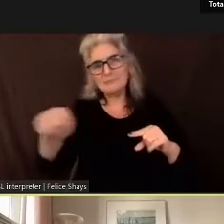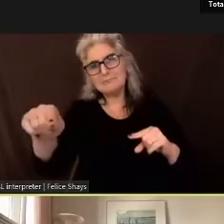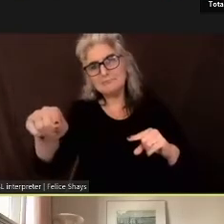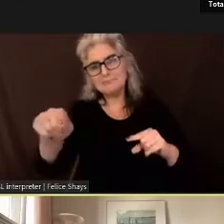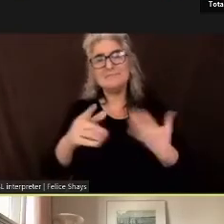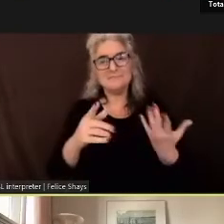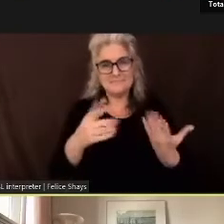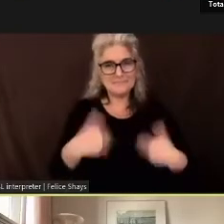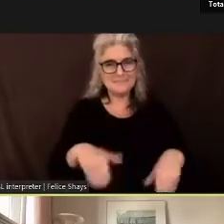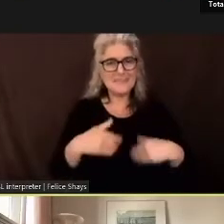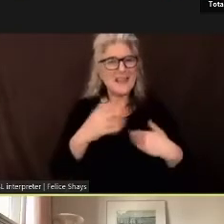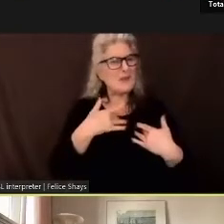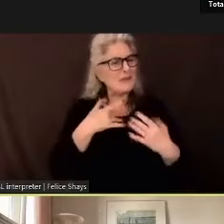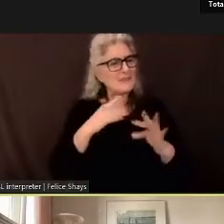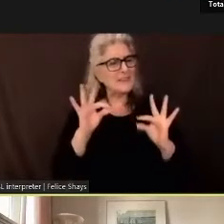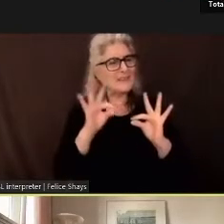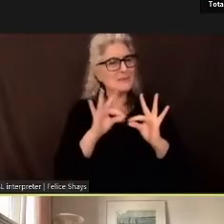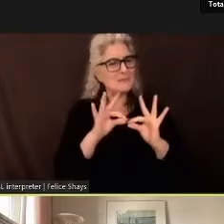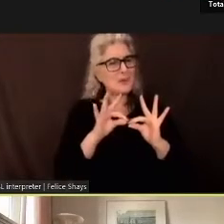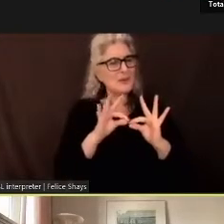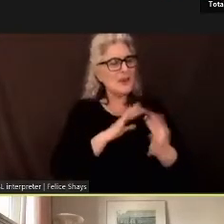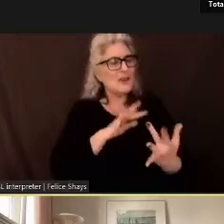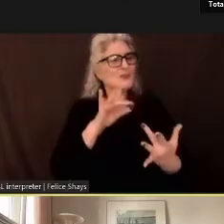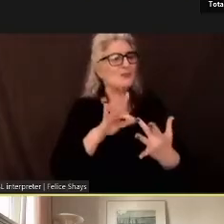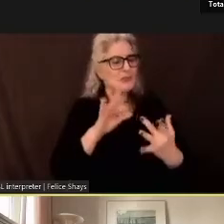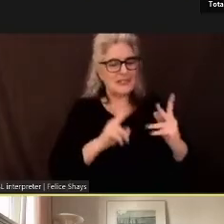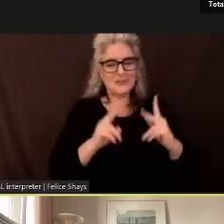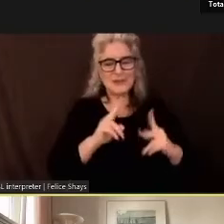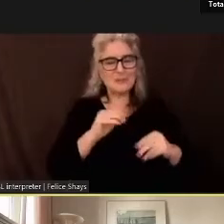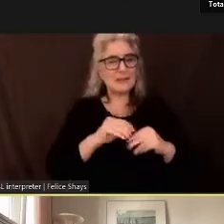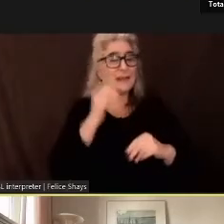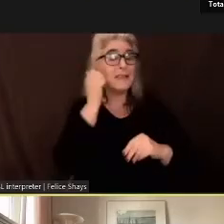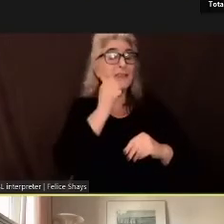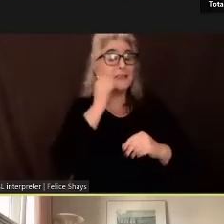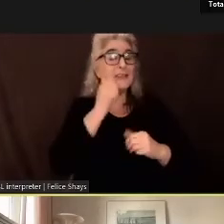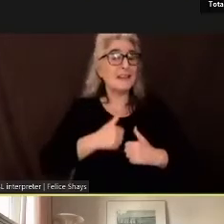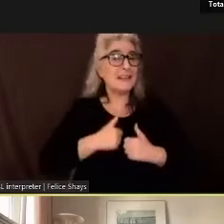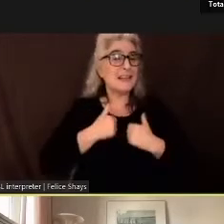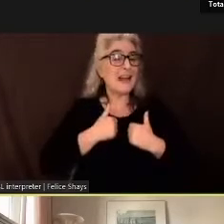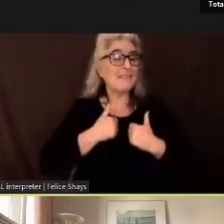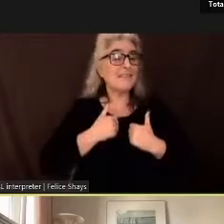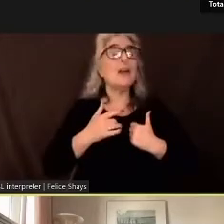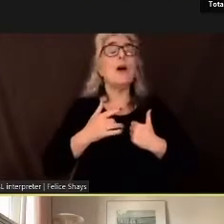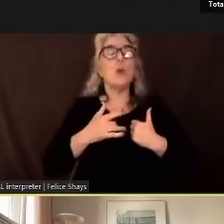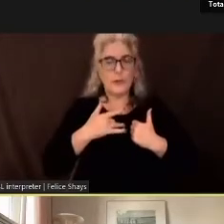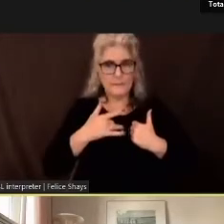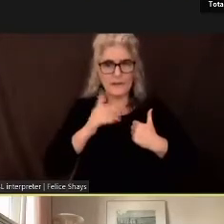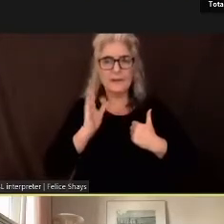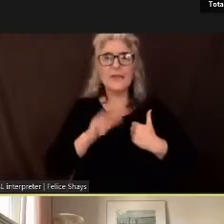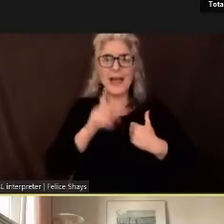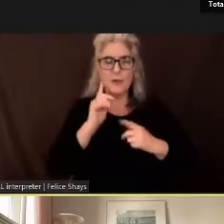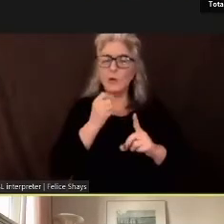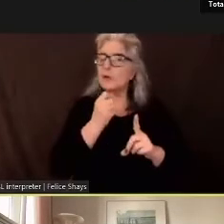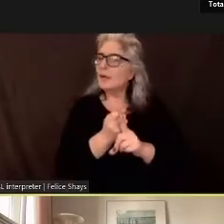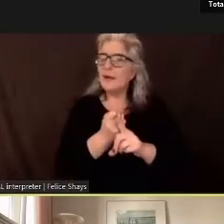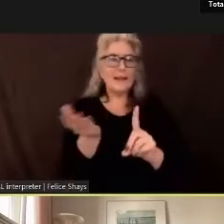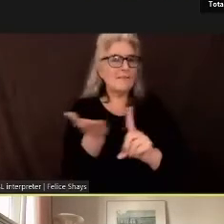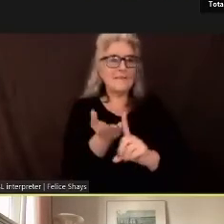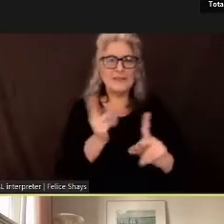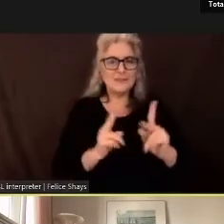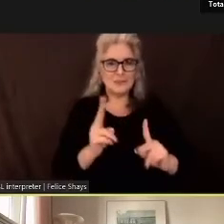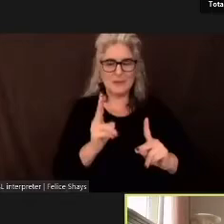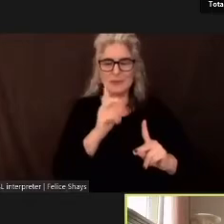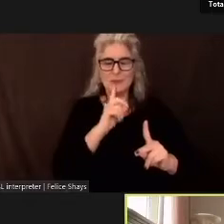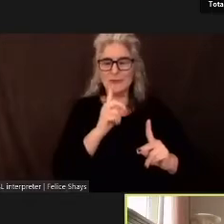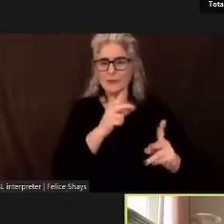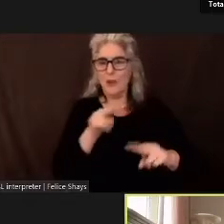lives is key for our green future. If they see the technology and the green services that